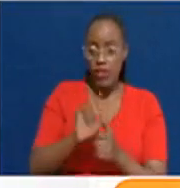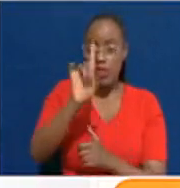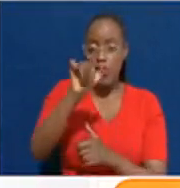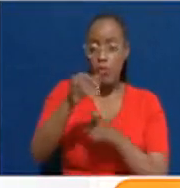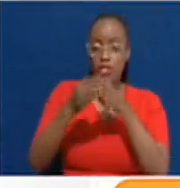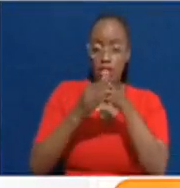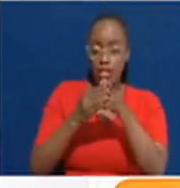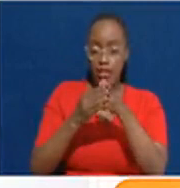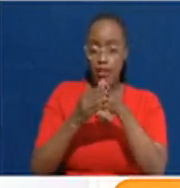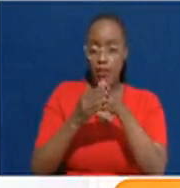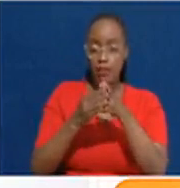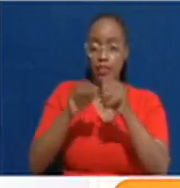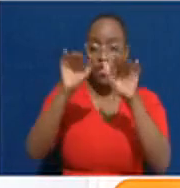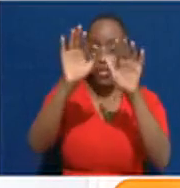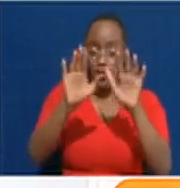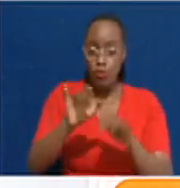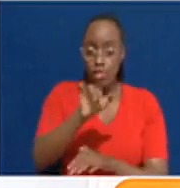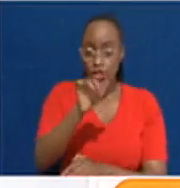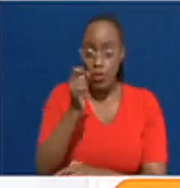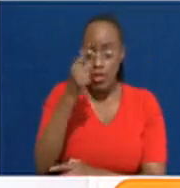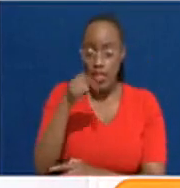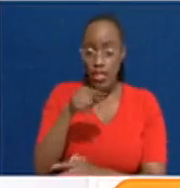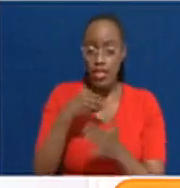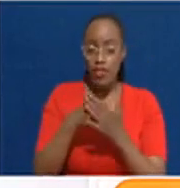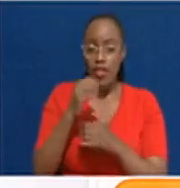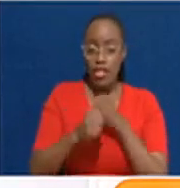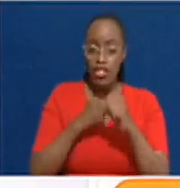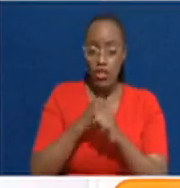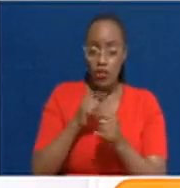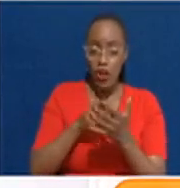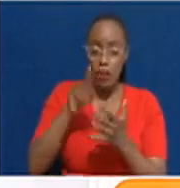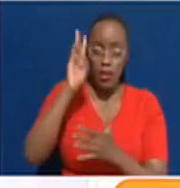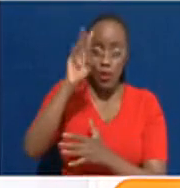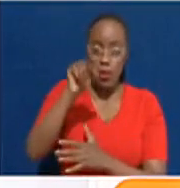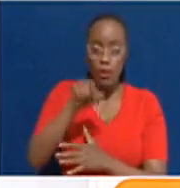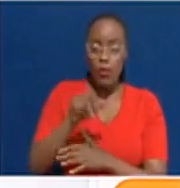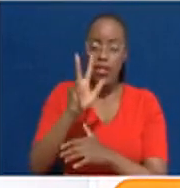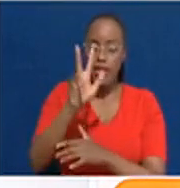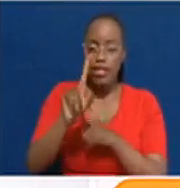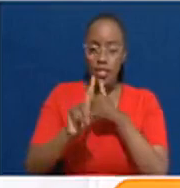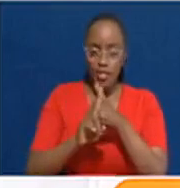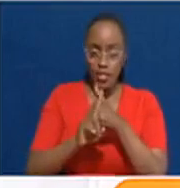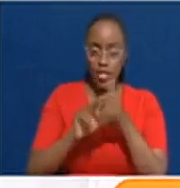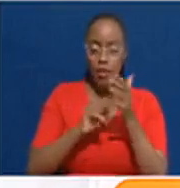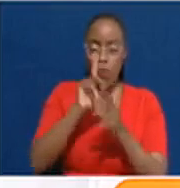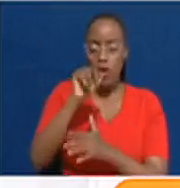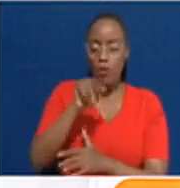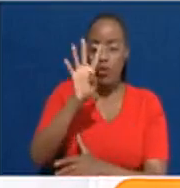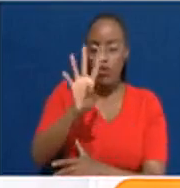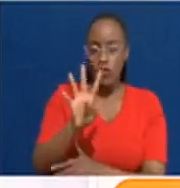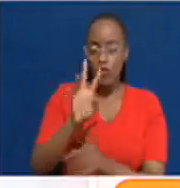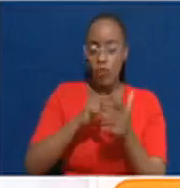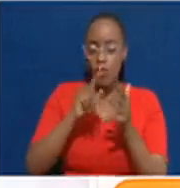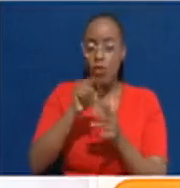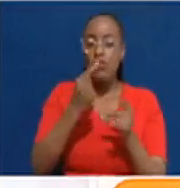1.9, it's important we understand this financial year, our debt payments are 1.36. In other words, 1.4. So